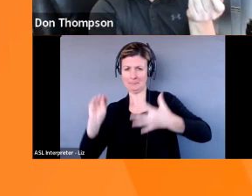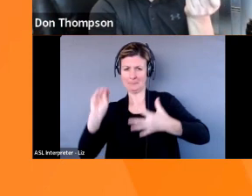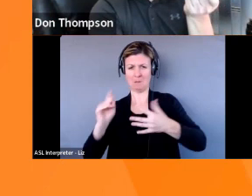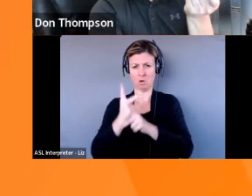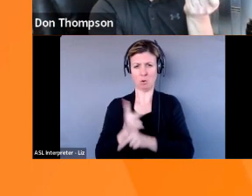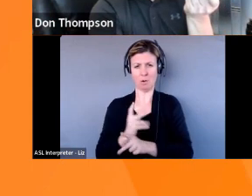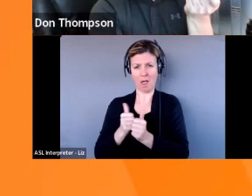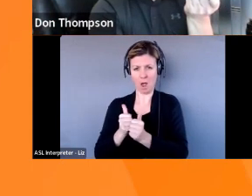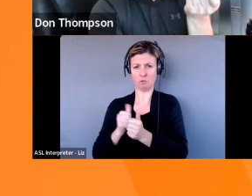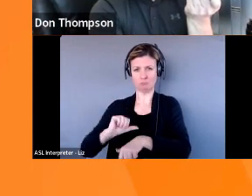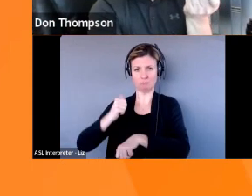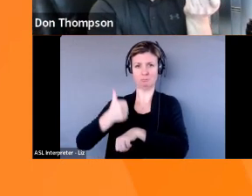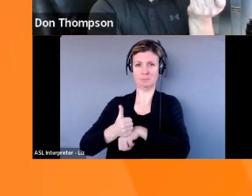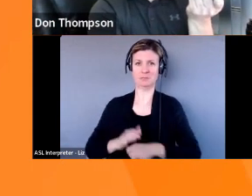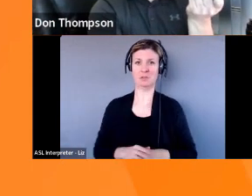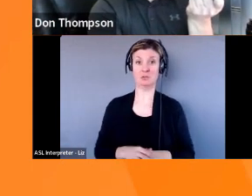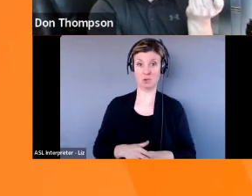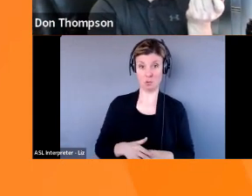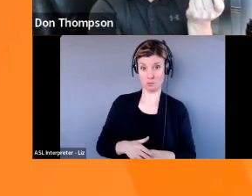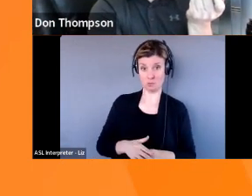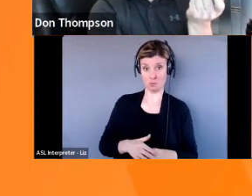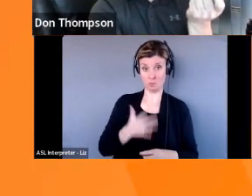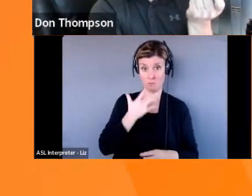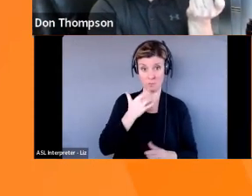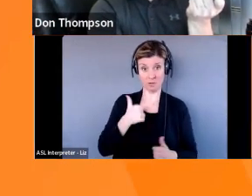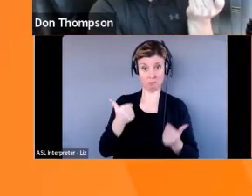Should I answer the question, Mickey, that is in the chat, or wait?